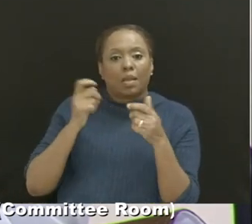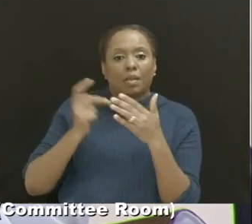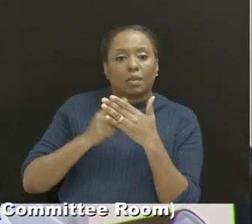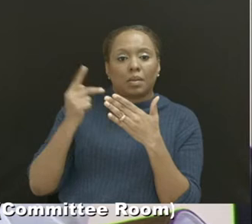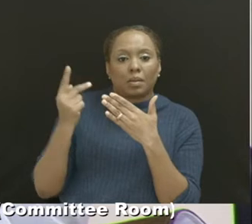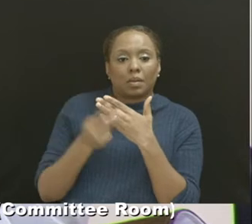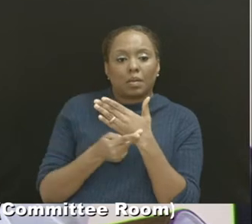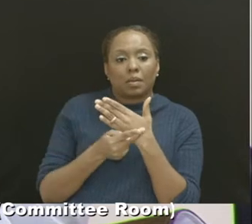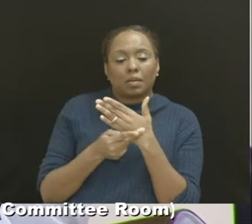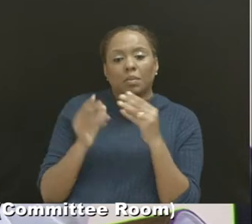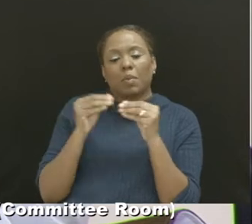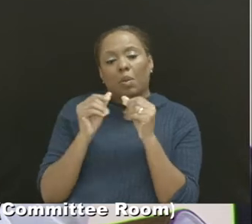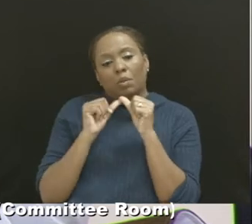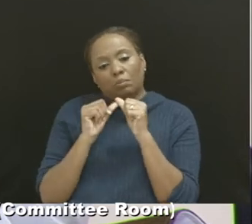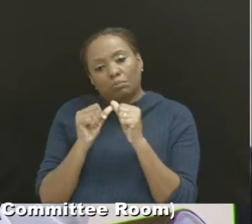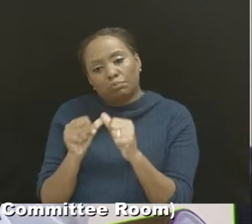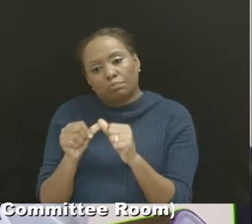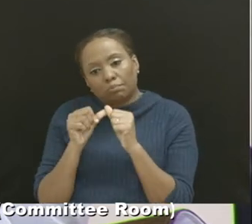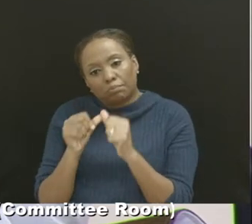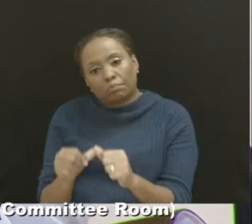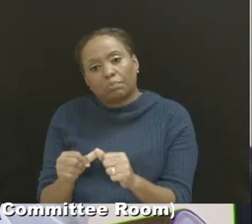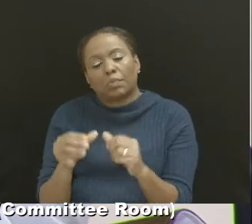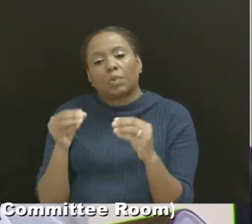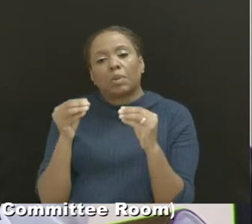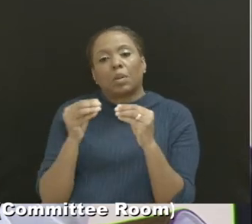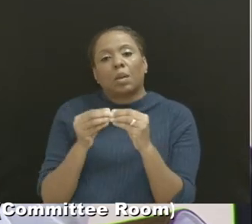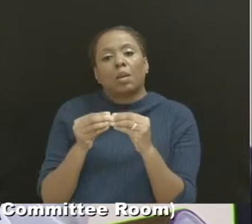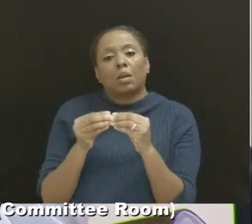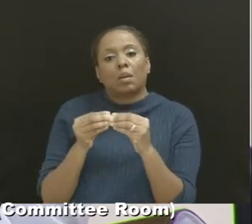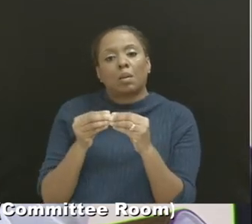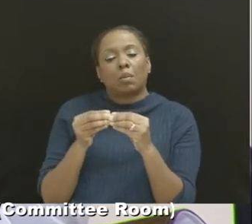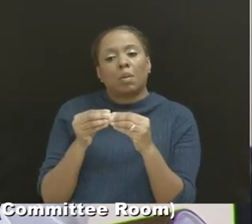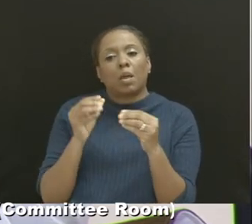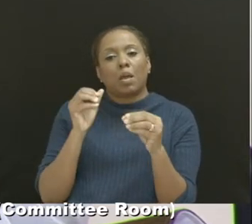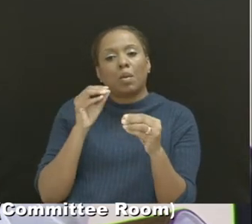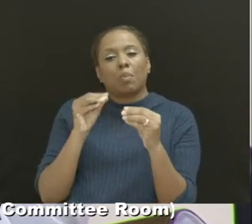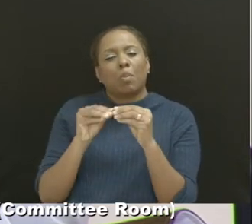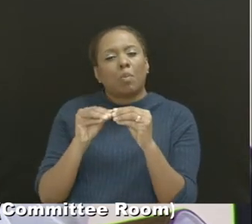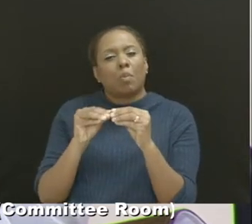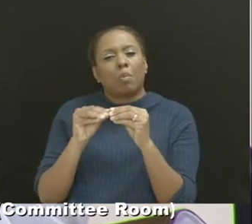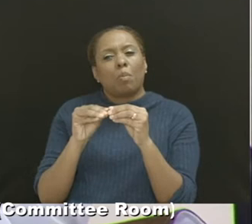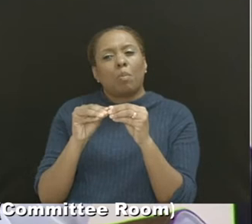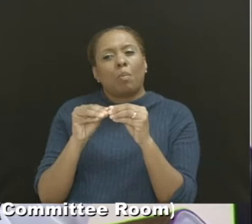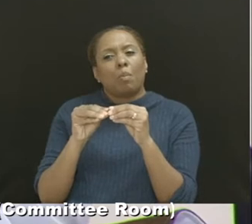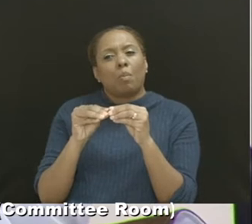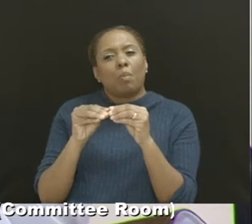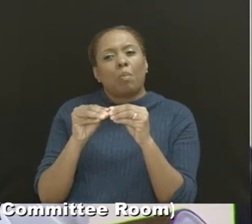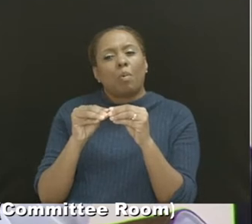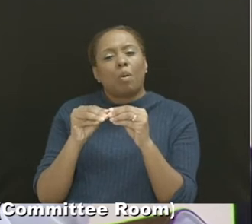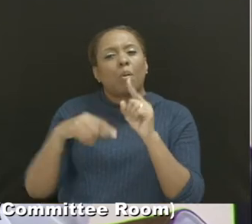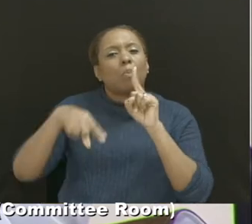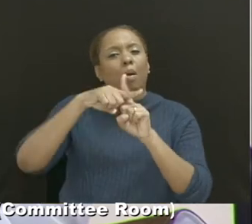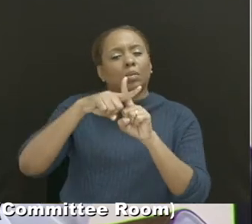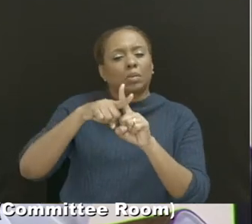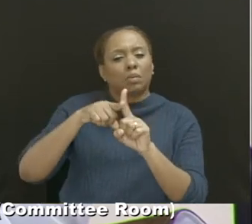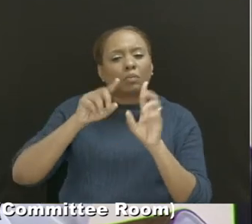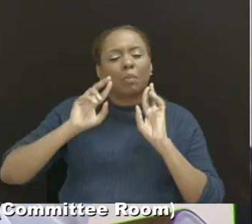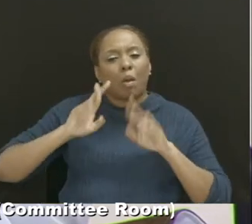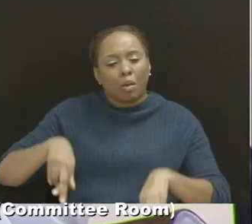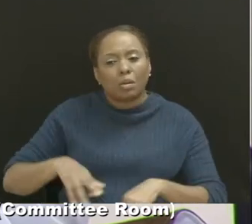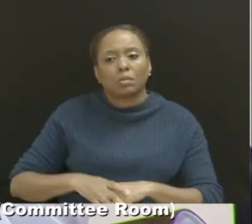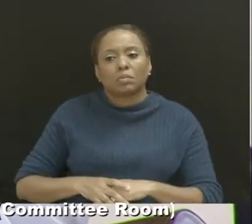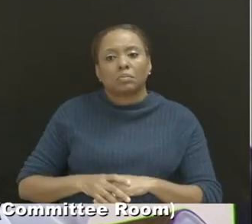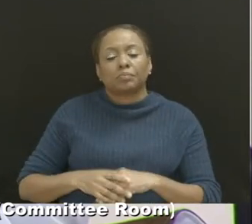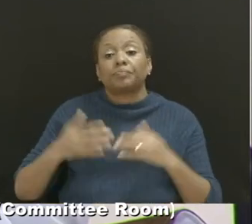more sustainable, and it will make it more effective. What we want to do at Number One Sturgis is to provide a space where people can continue to meet,